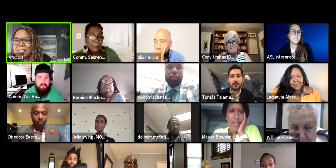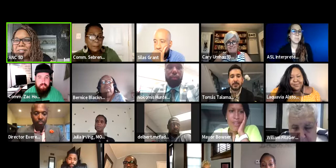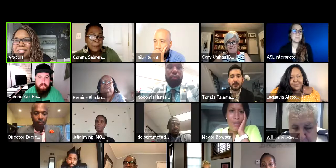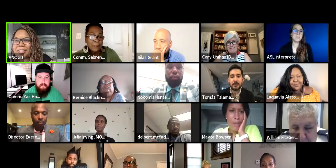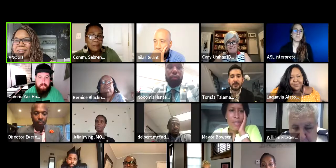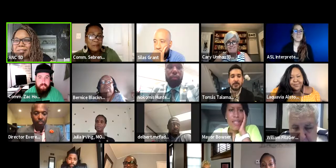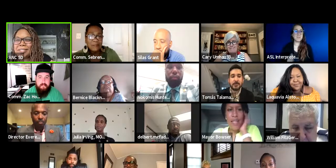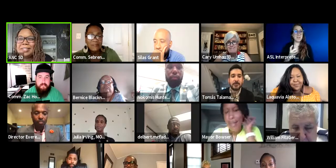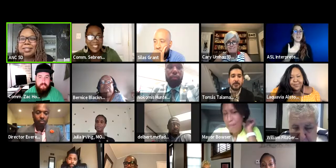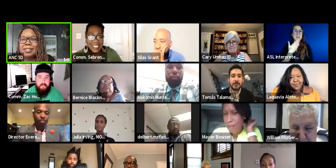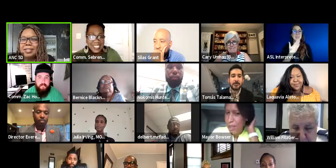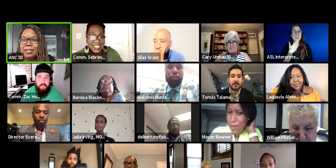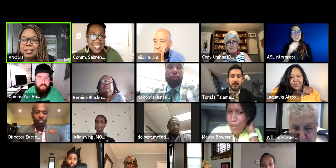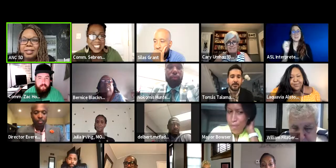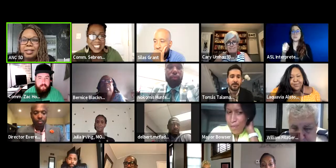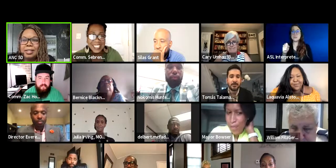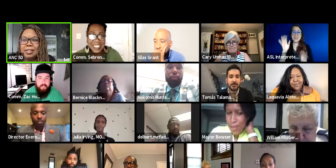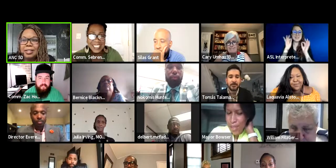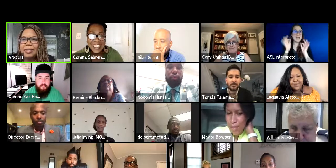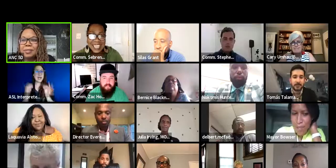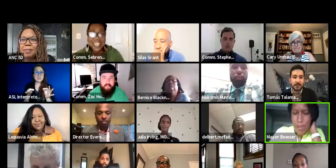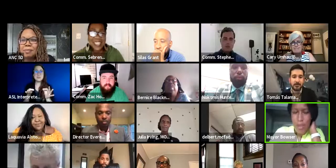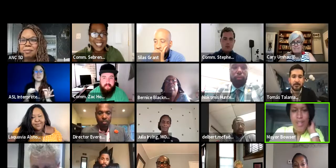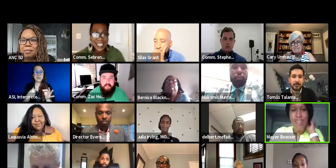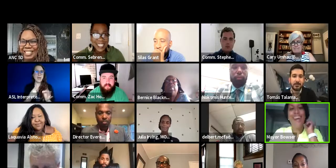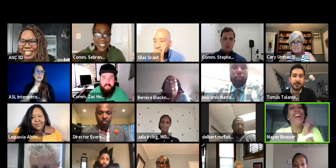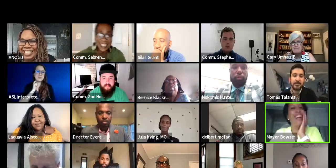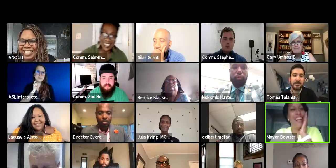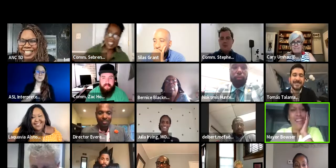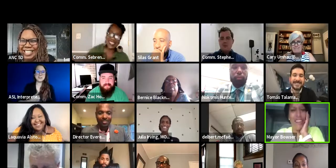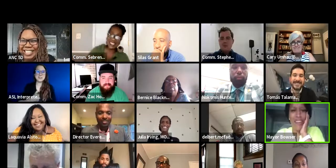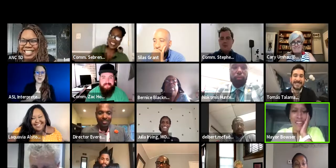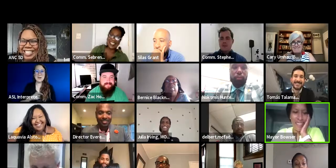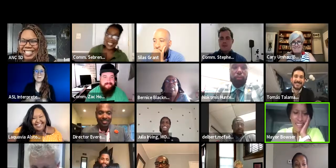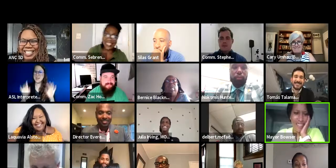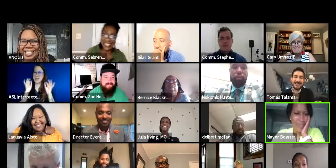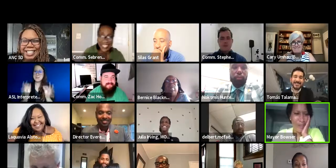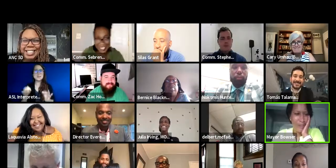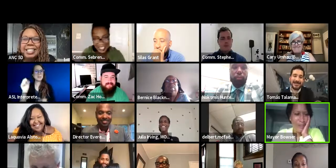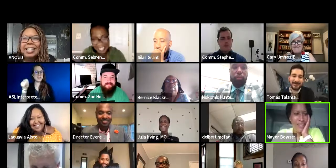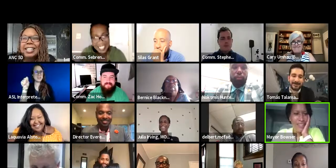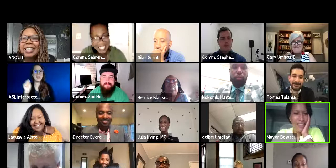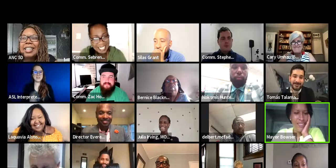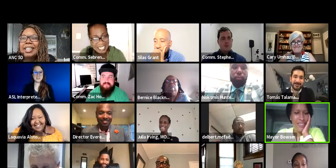Well, thank you. I was saying absolutely. Of course, I was muted.